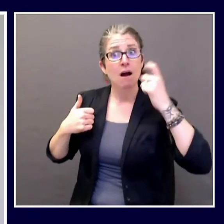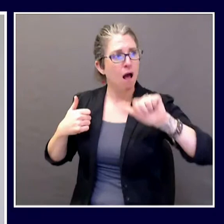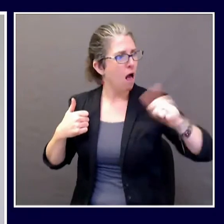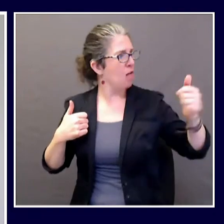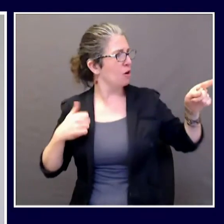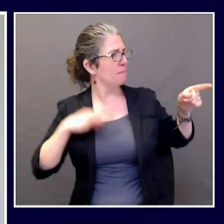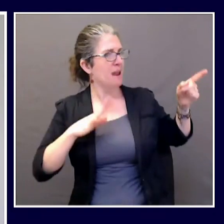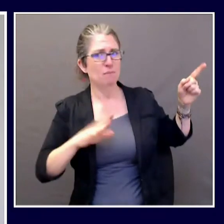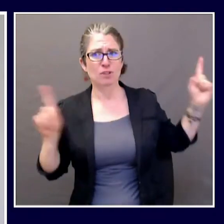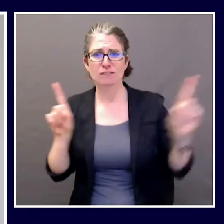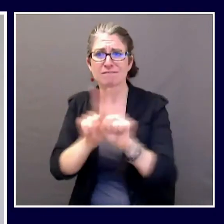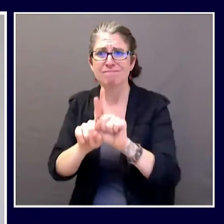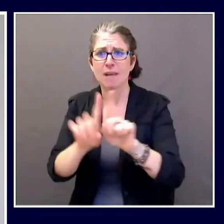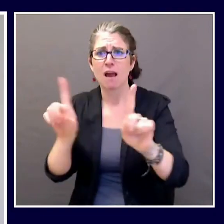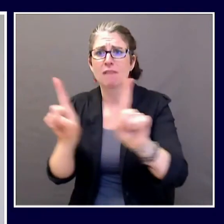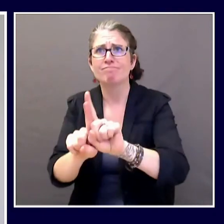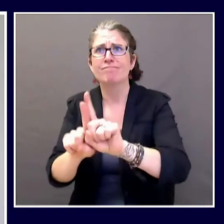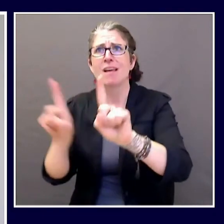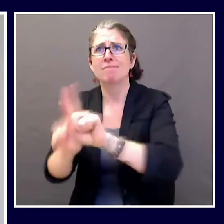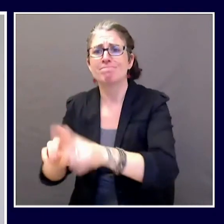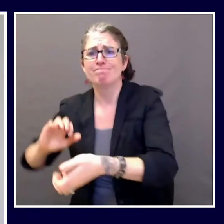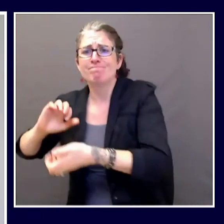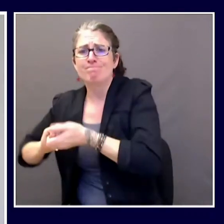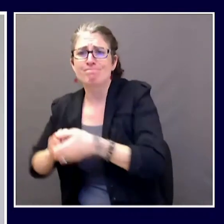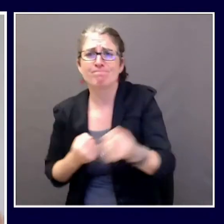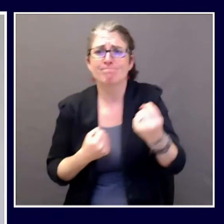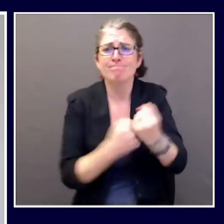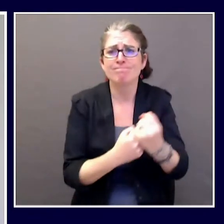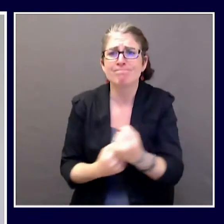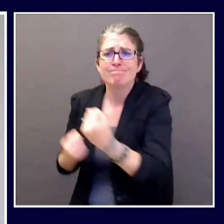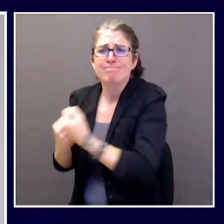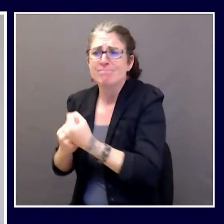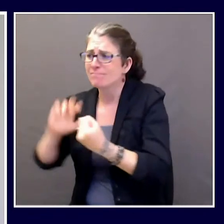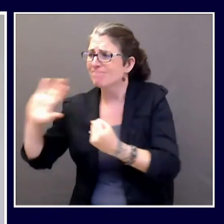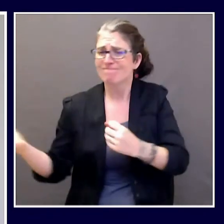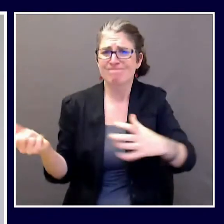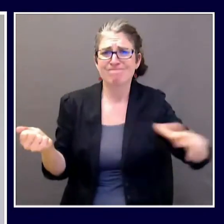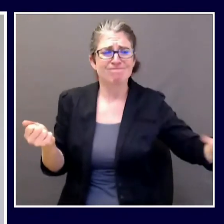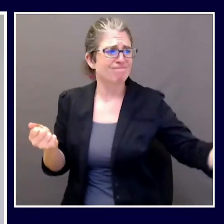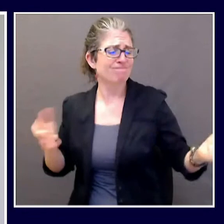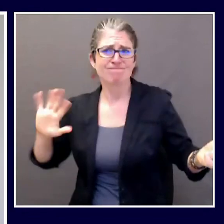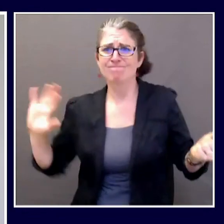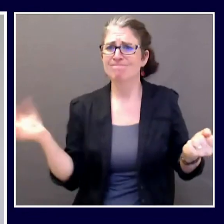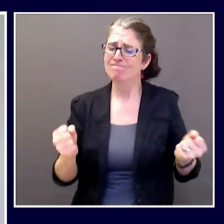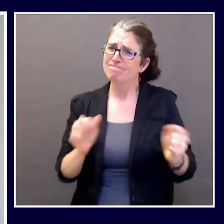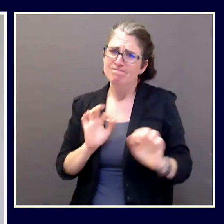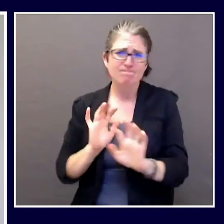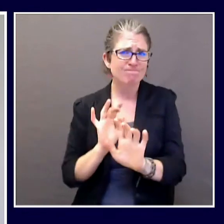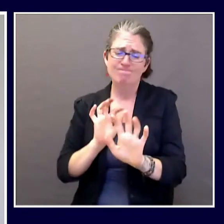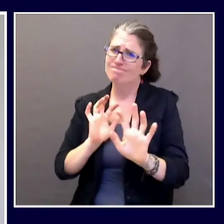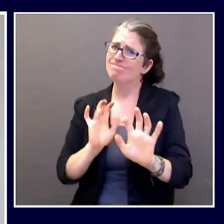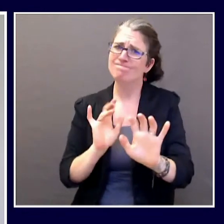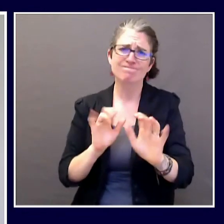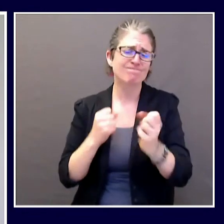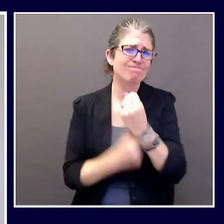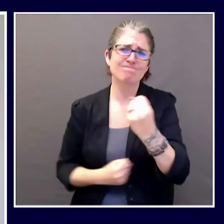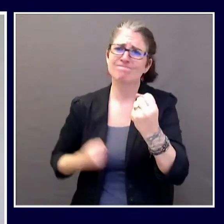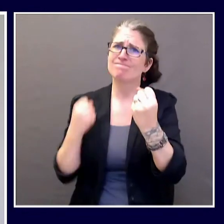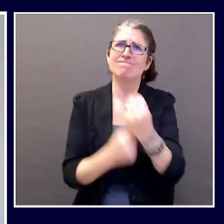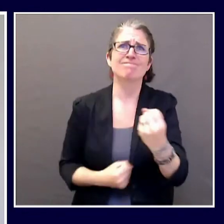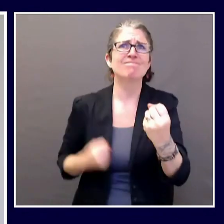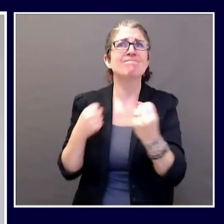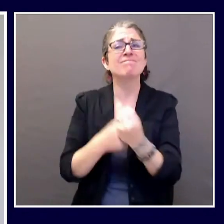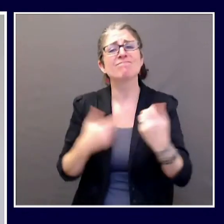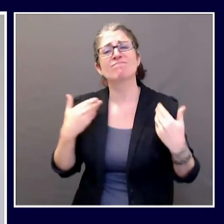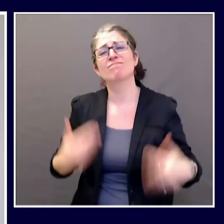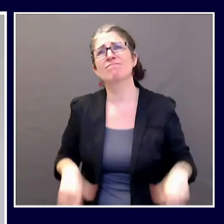there, they were doing something to help. From dentists who were delivering unused PPE during their off hours,